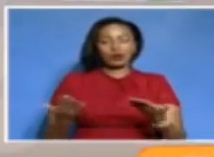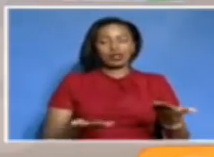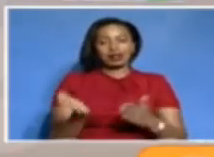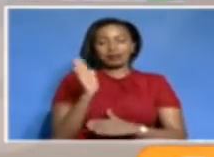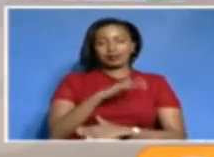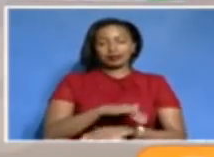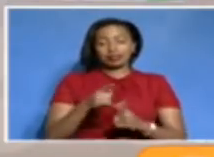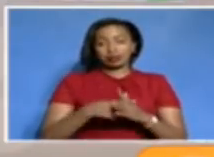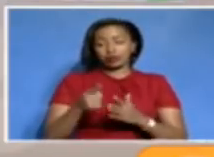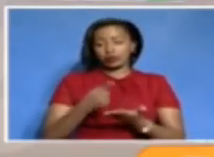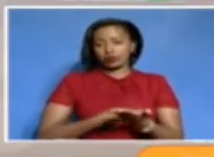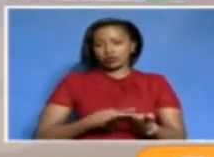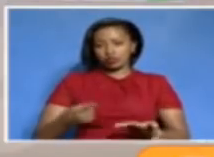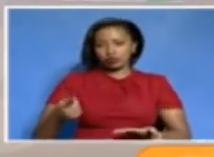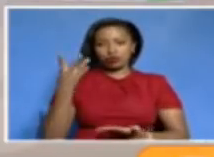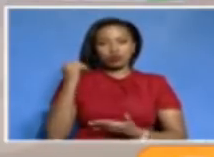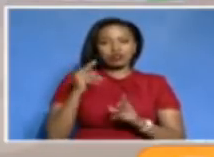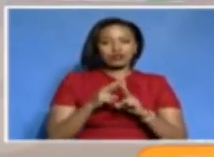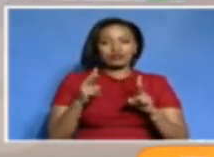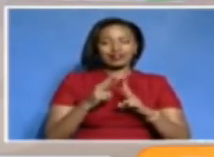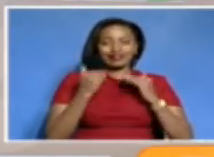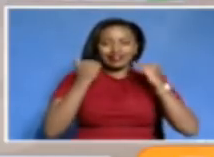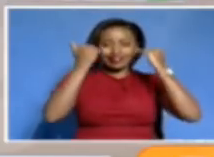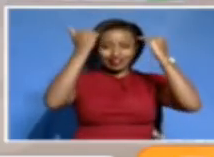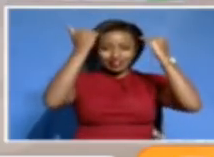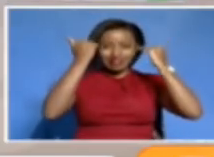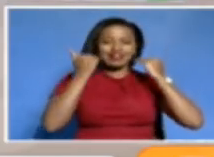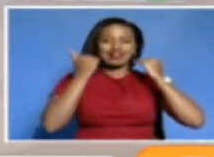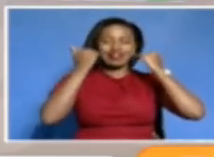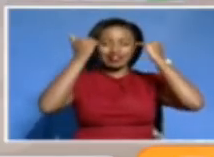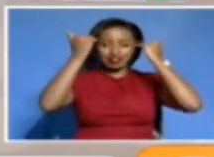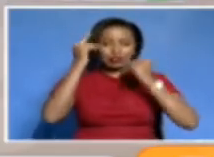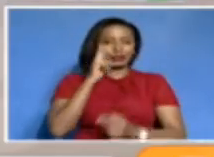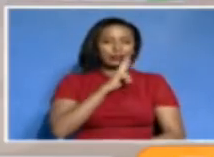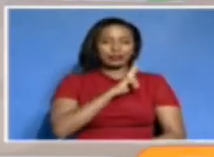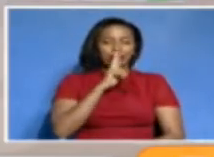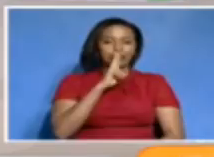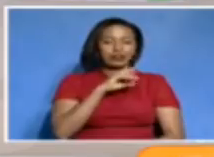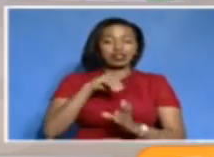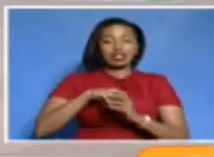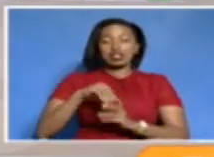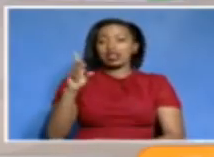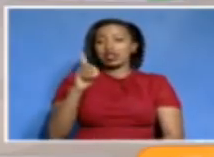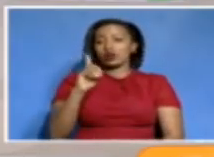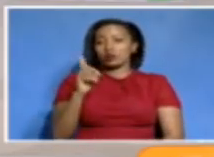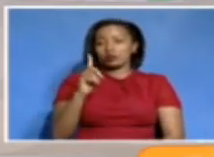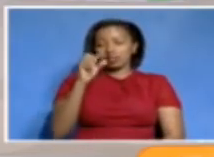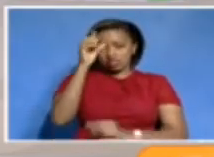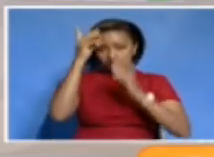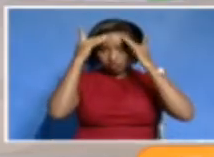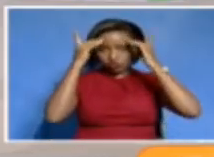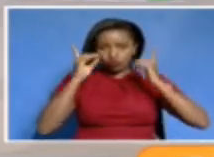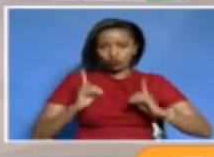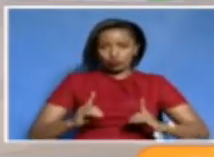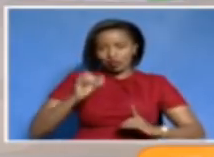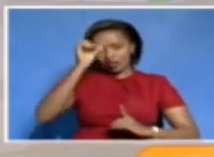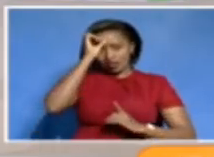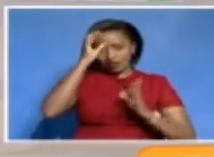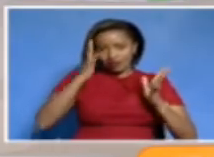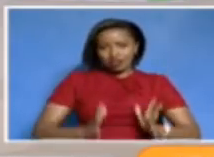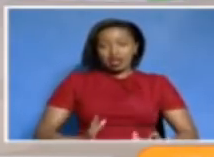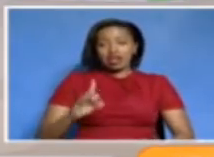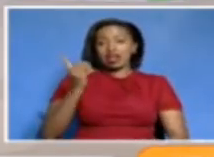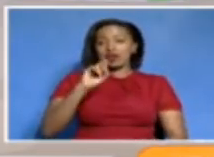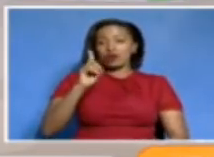The beginning of the week was a nightmare for Nairobi. A decision by Governor Mike Sonko to ban matatus from accessing the